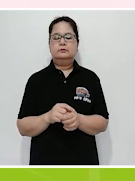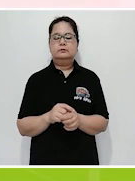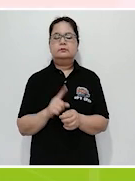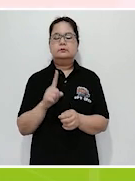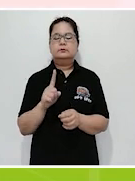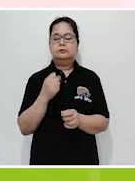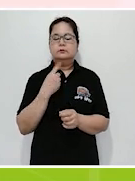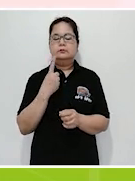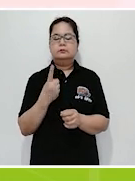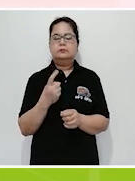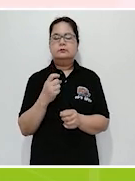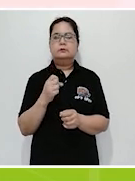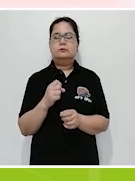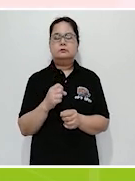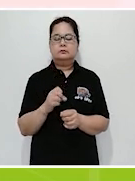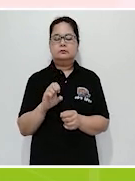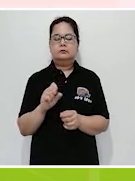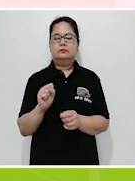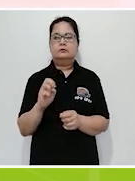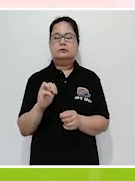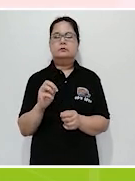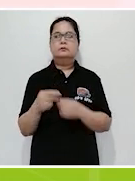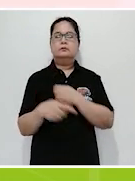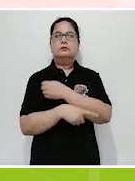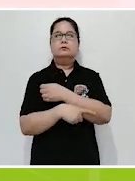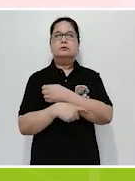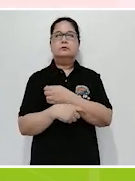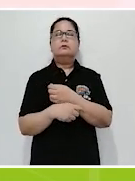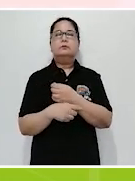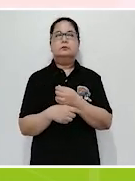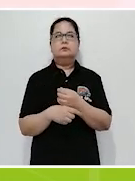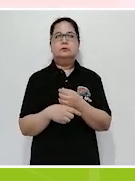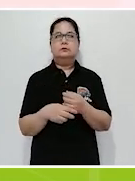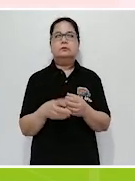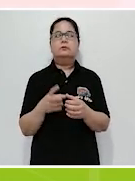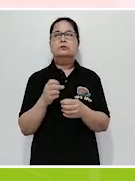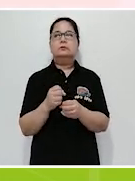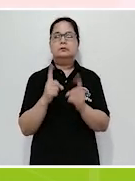One said, Esmeralda cheated to pass the exam.